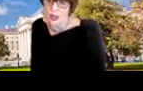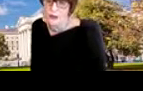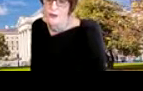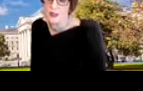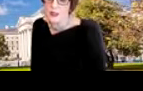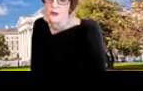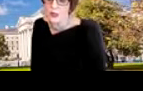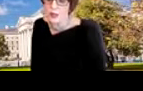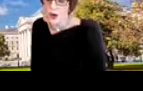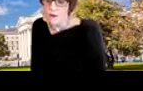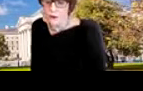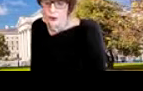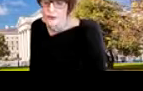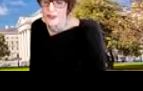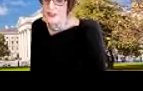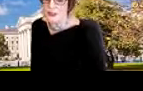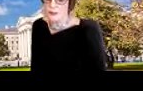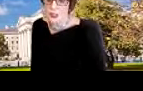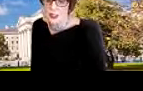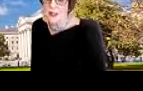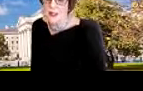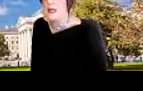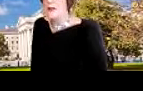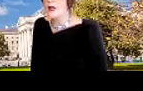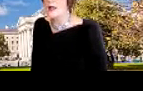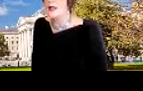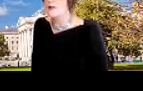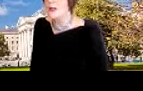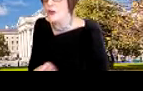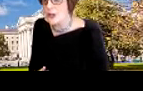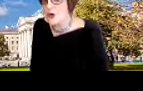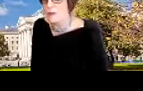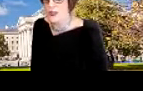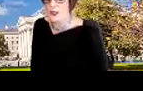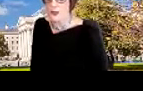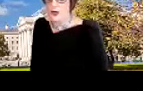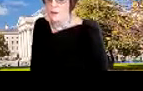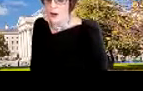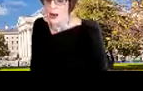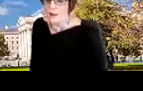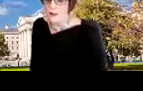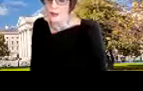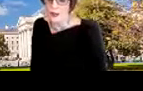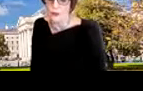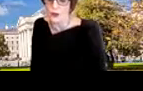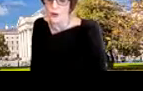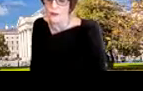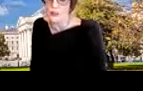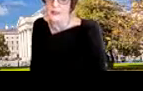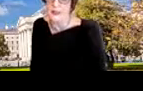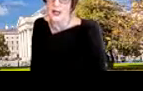there's a lot that we can learn here for other sectors, particularly the like of the nursing home sector, perhaps